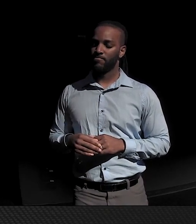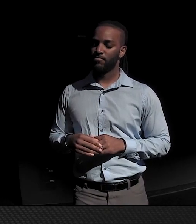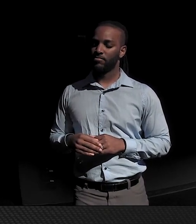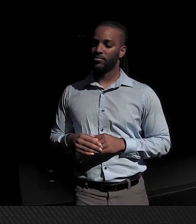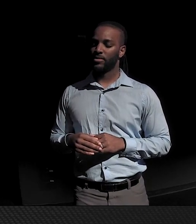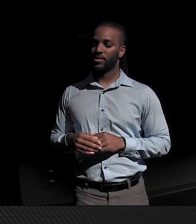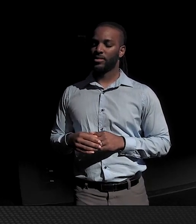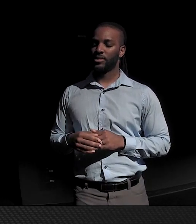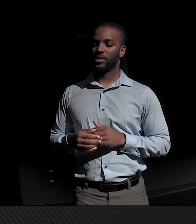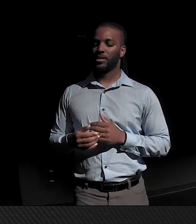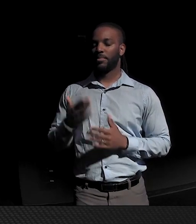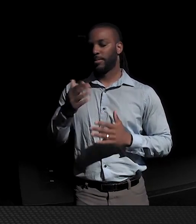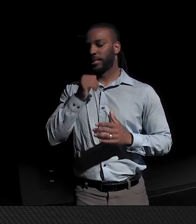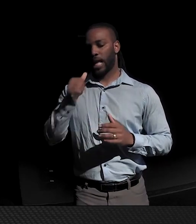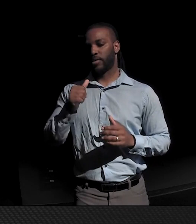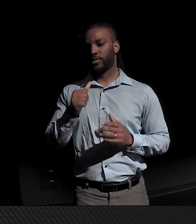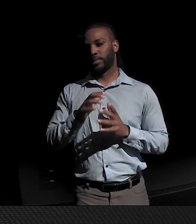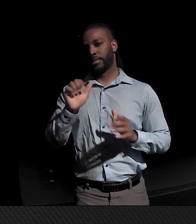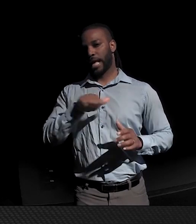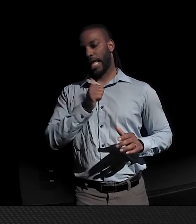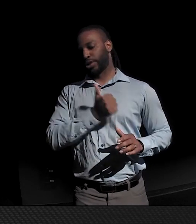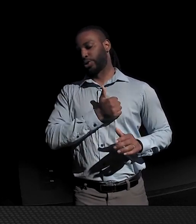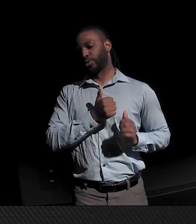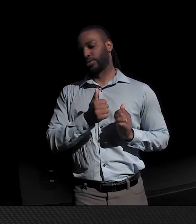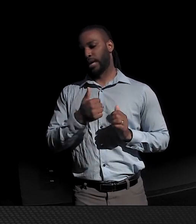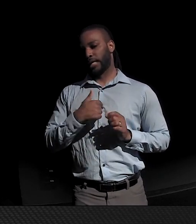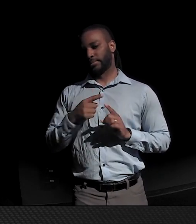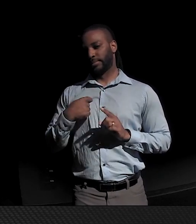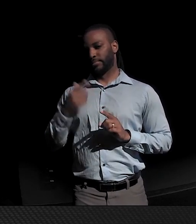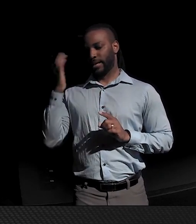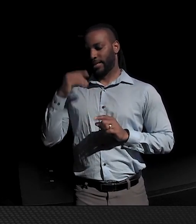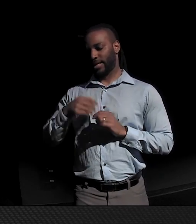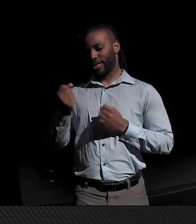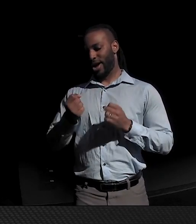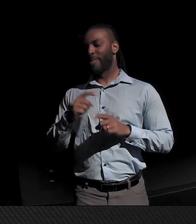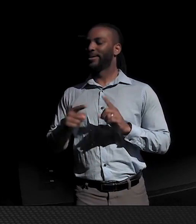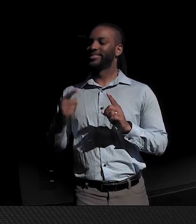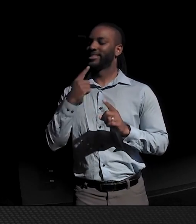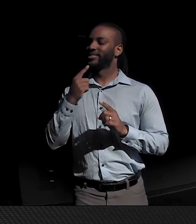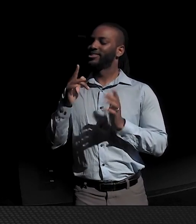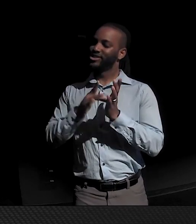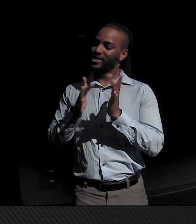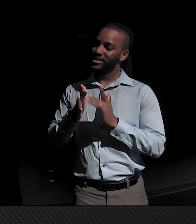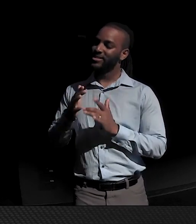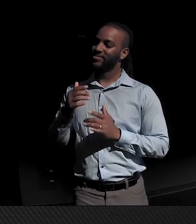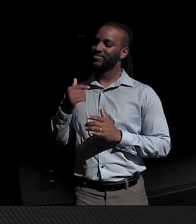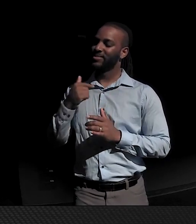Just maybe not with as much attitude as I had that day. But just, Jesus, I'm listening.